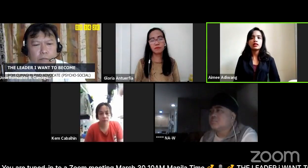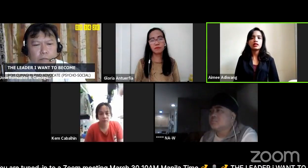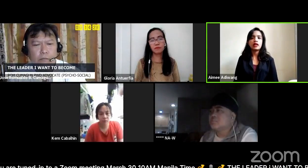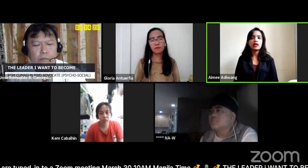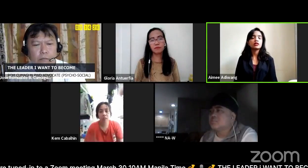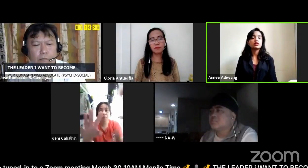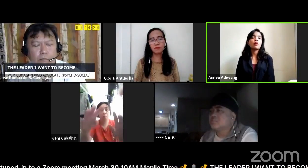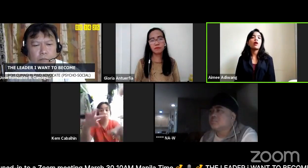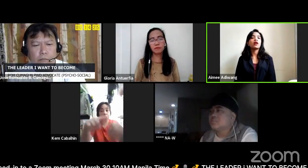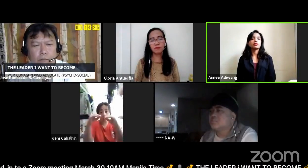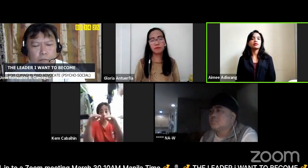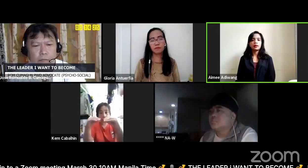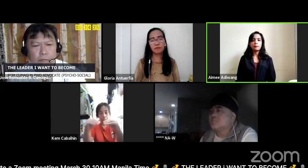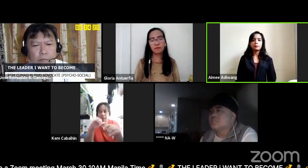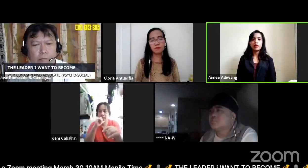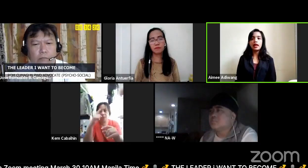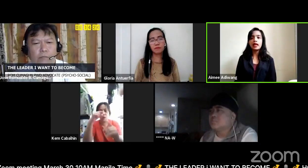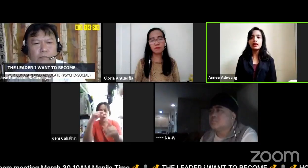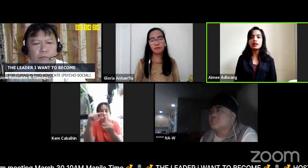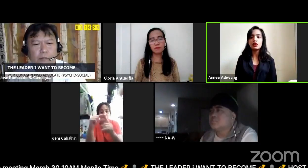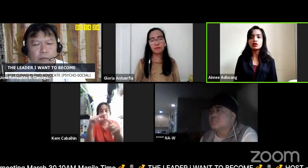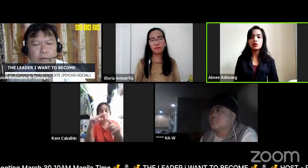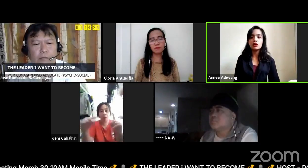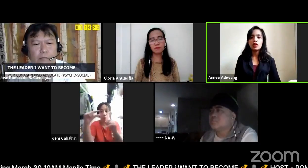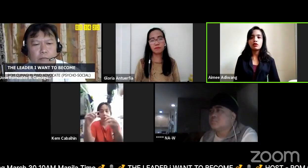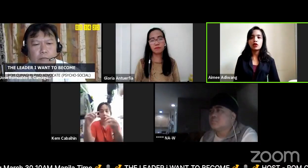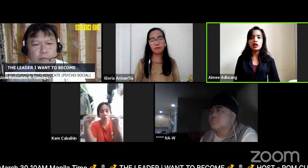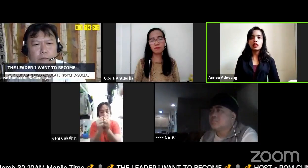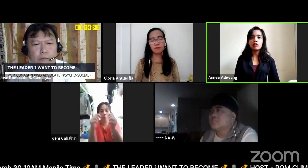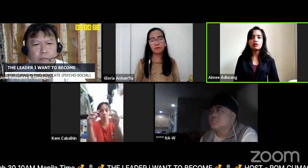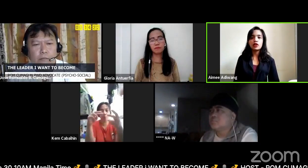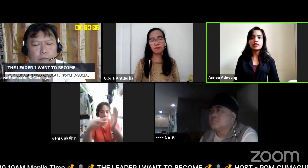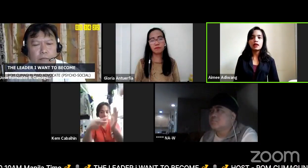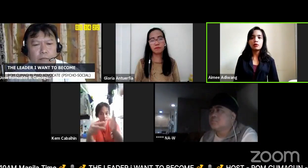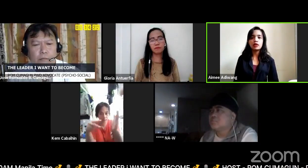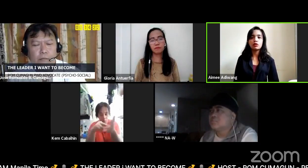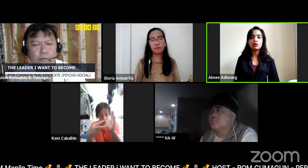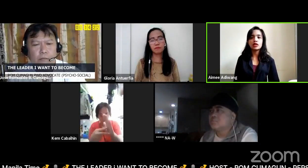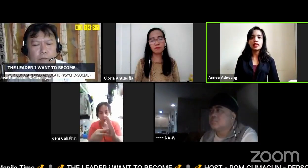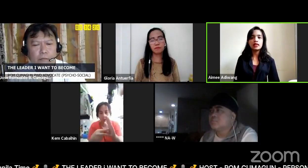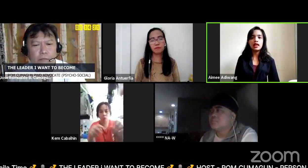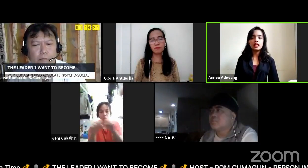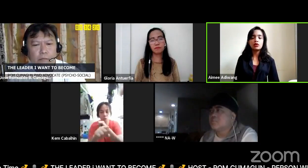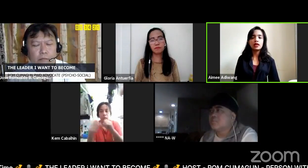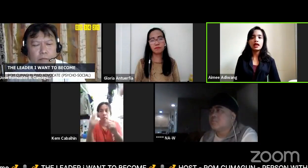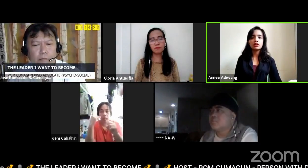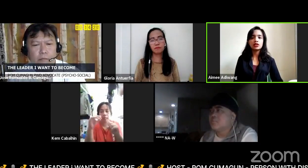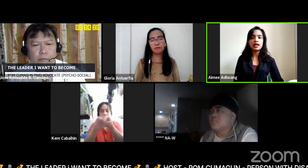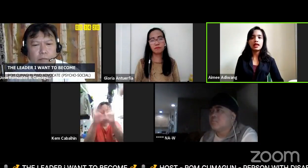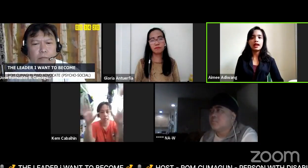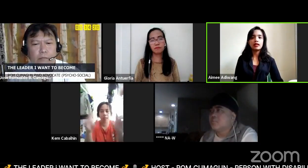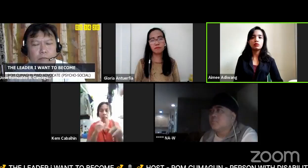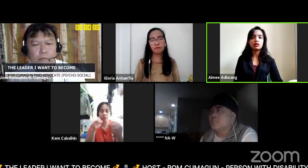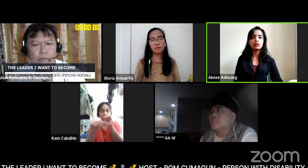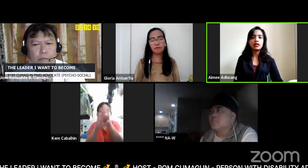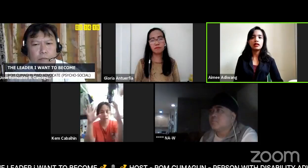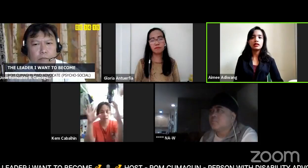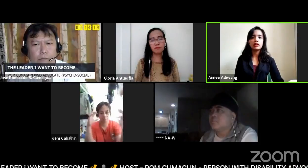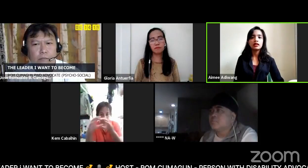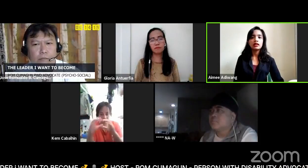community, and so on. And also for example, with the words that they do not